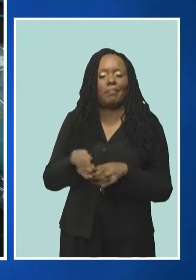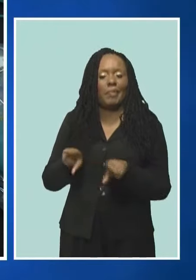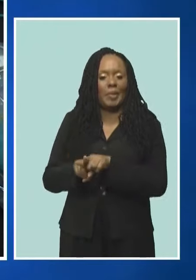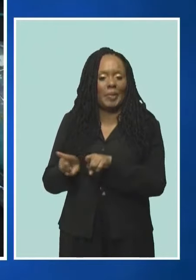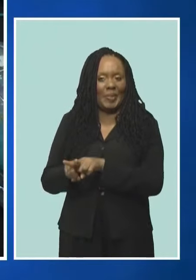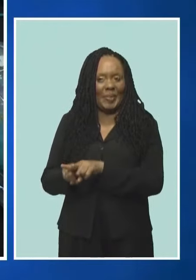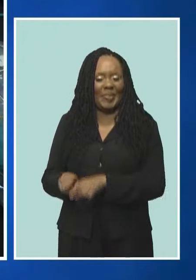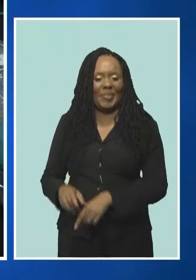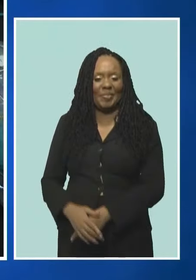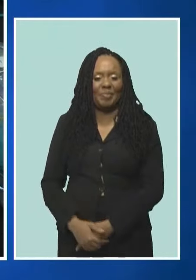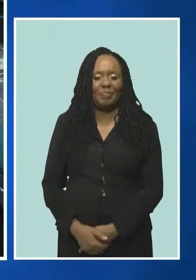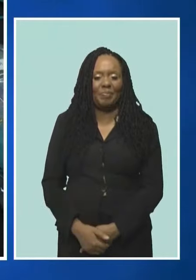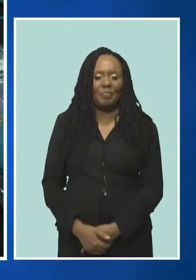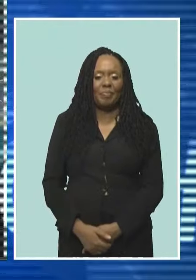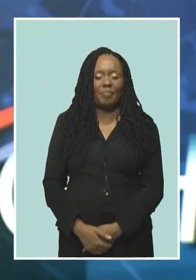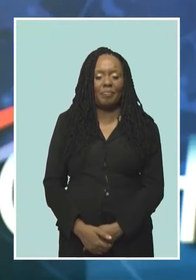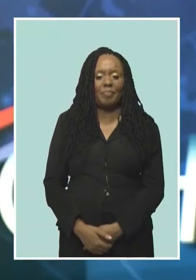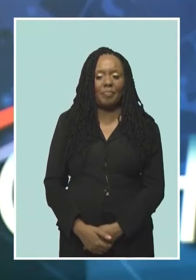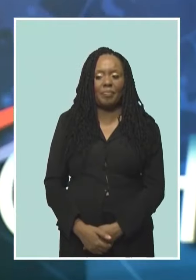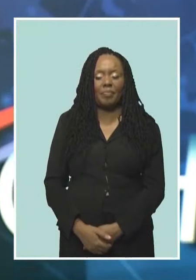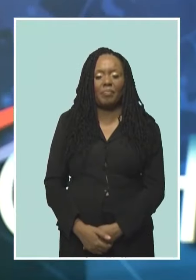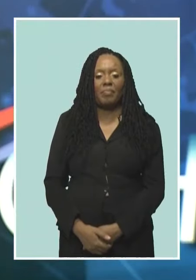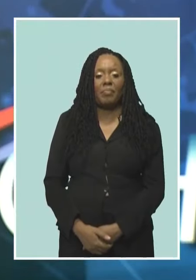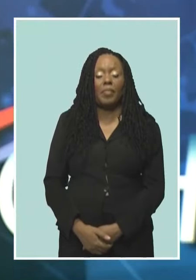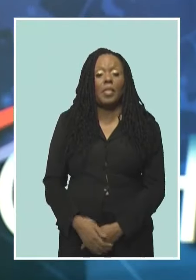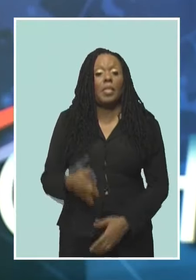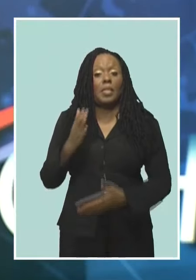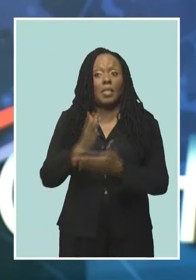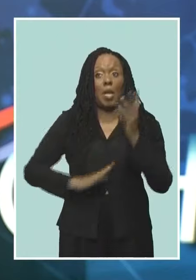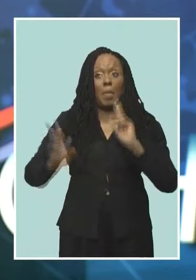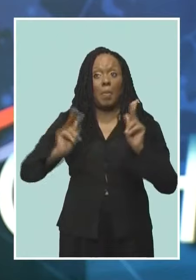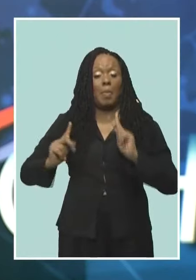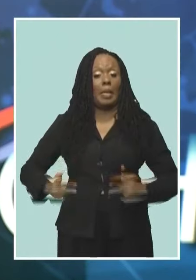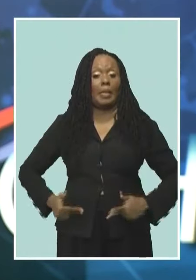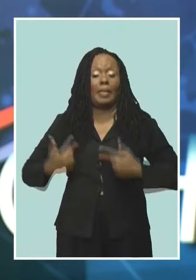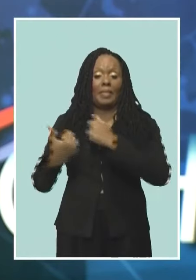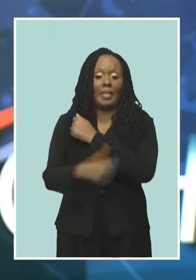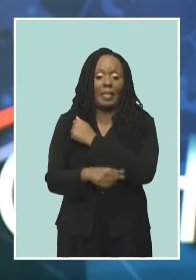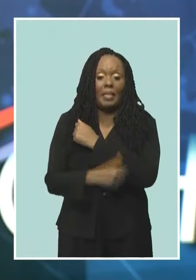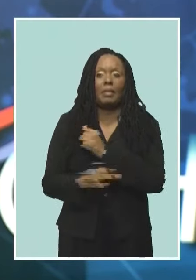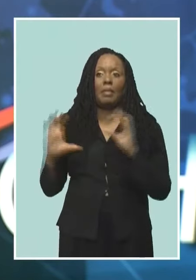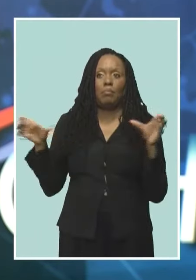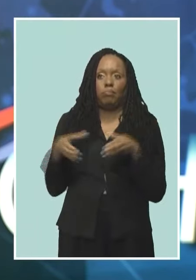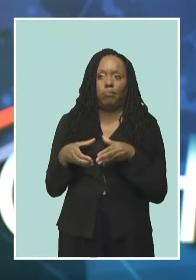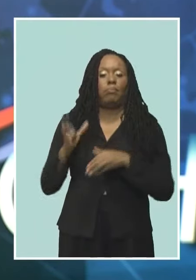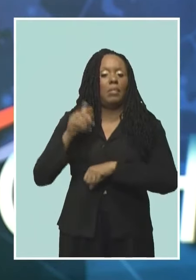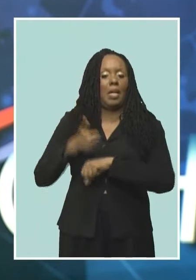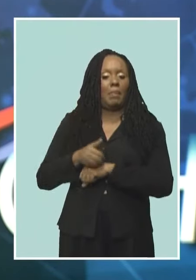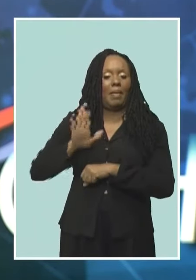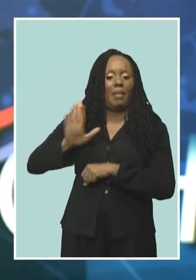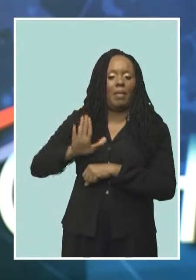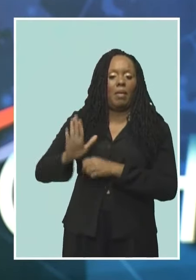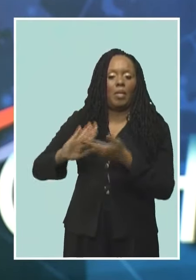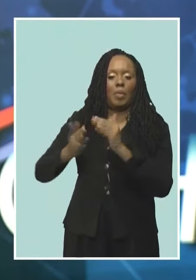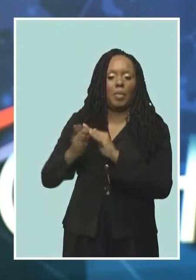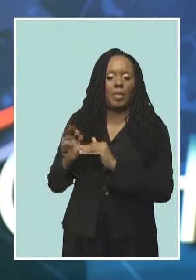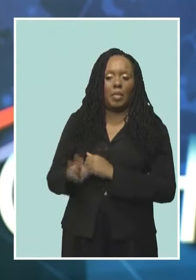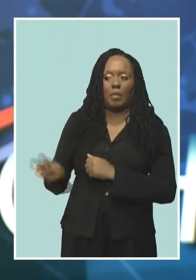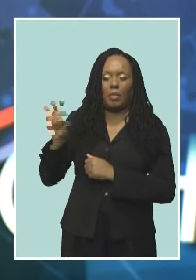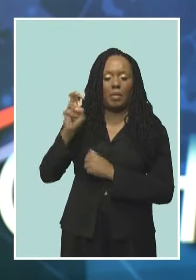Phillips, CBC News. Well, some St. Andrew residents have decided to come together to establish their own community